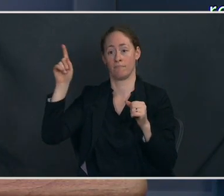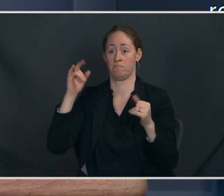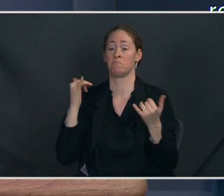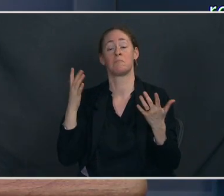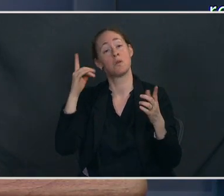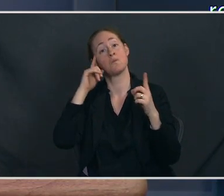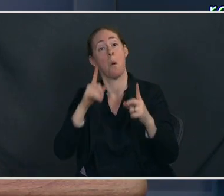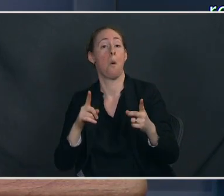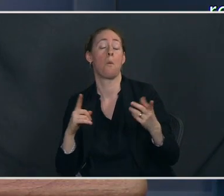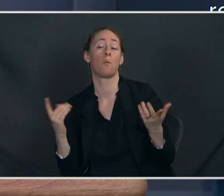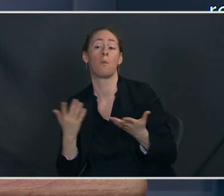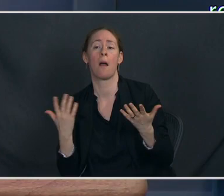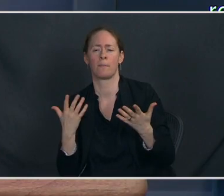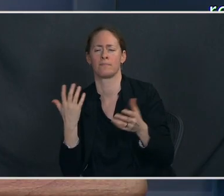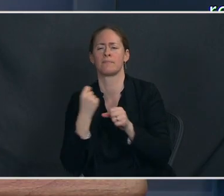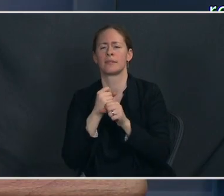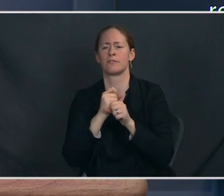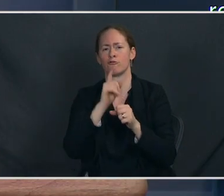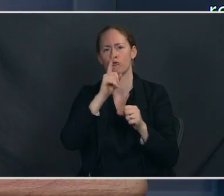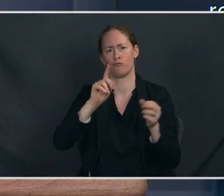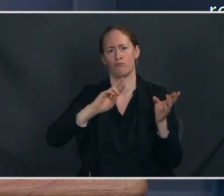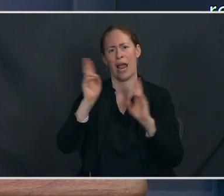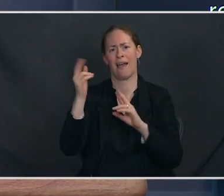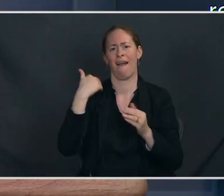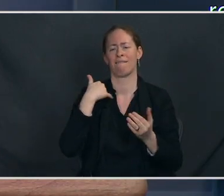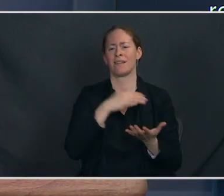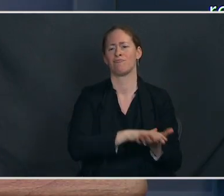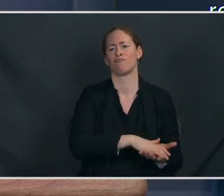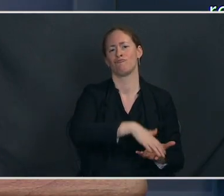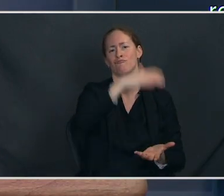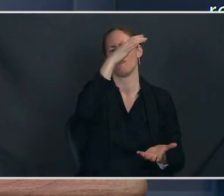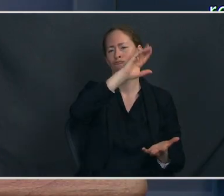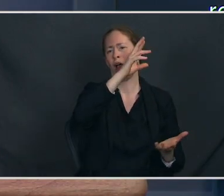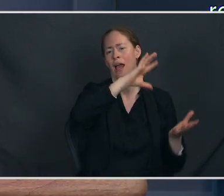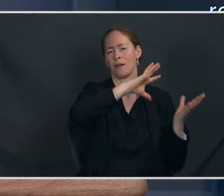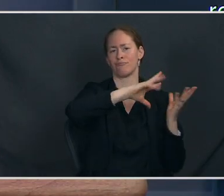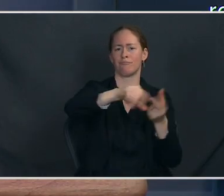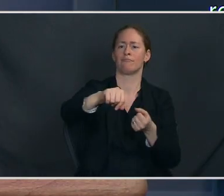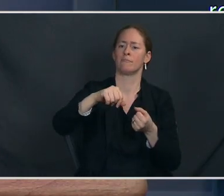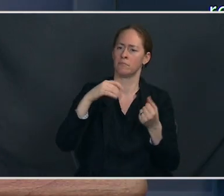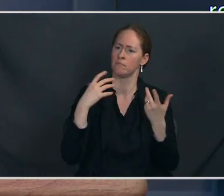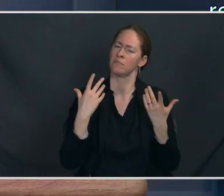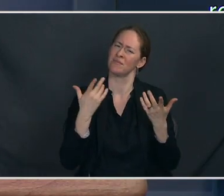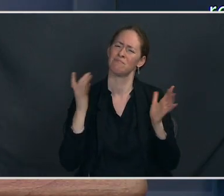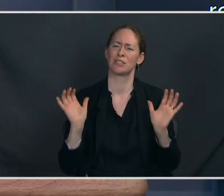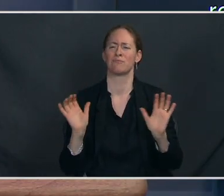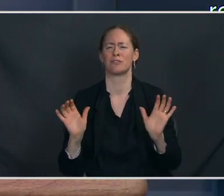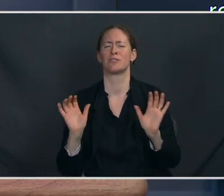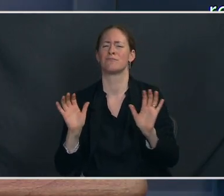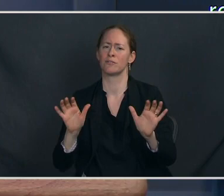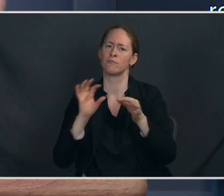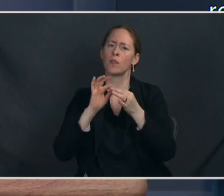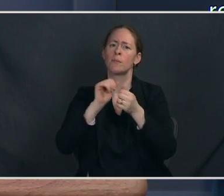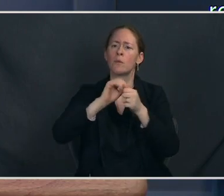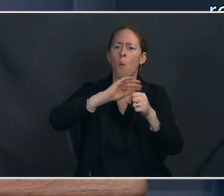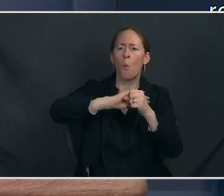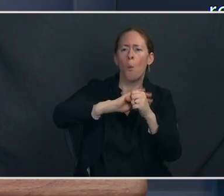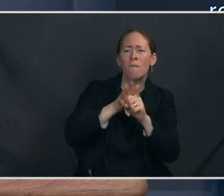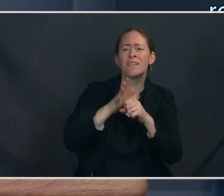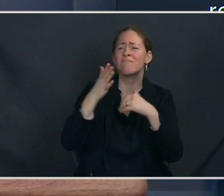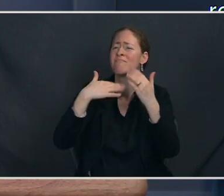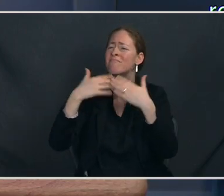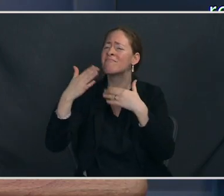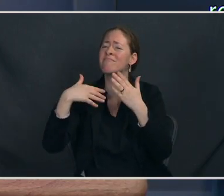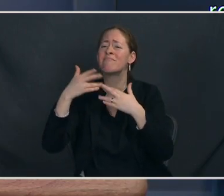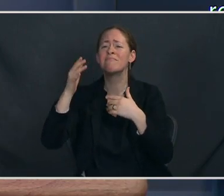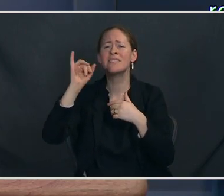greater availability in the spring. He will push his team. He pushes his team on COVID and updates on it, even when it's a meeting about other issues. This